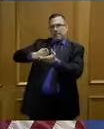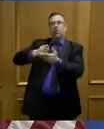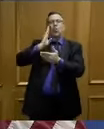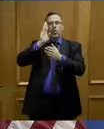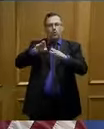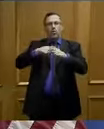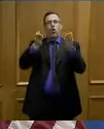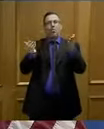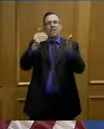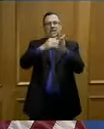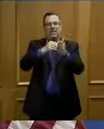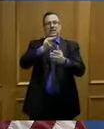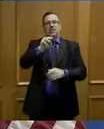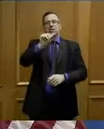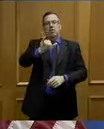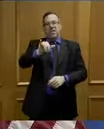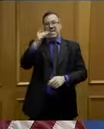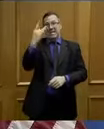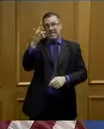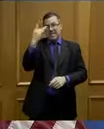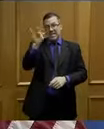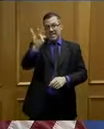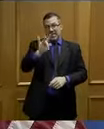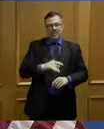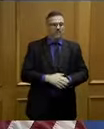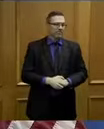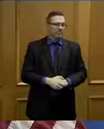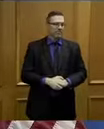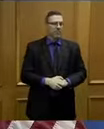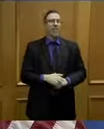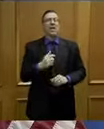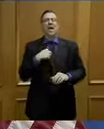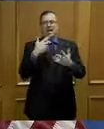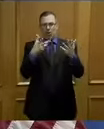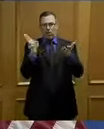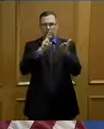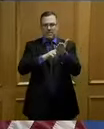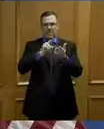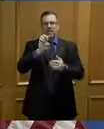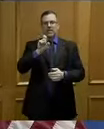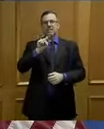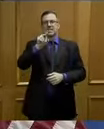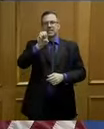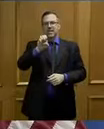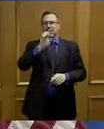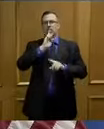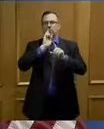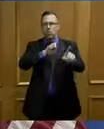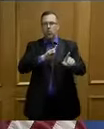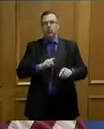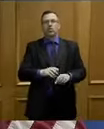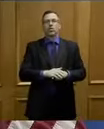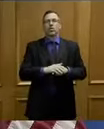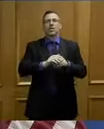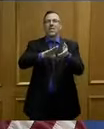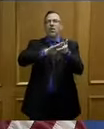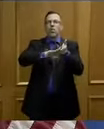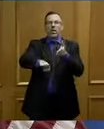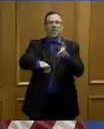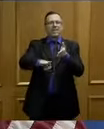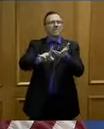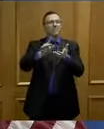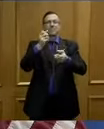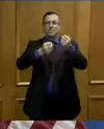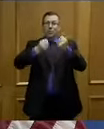well. By the way, I have signed an executive order that also waives emission testing requirements